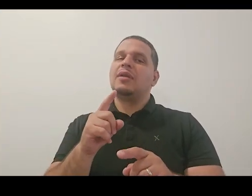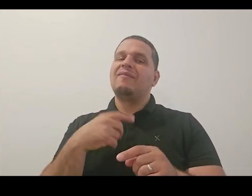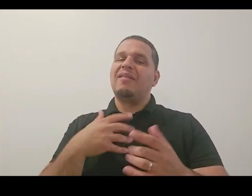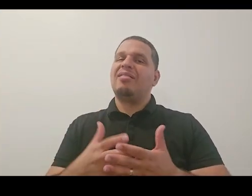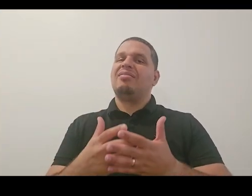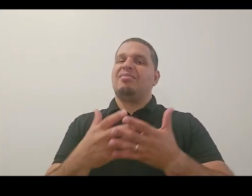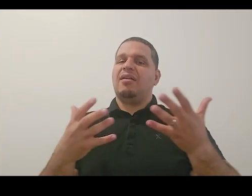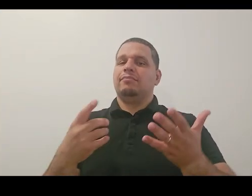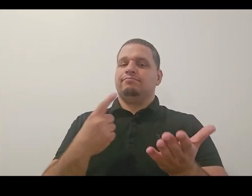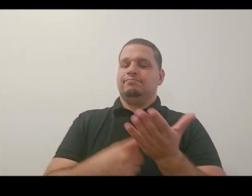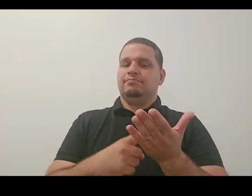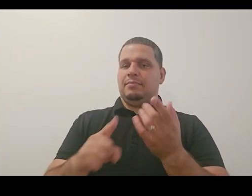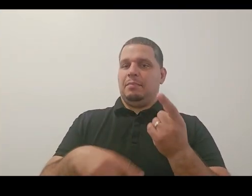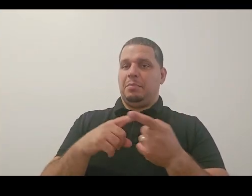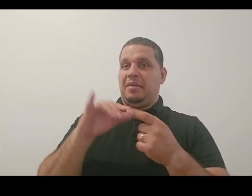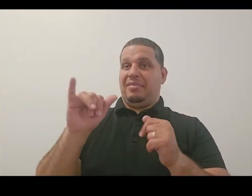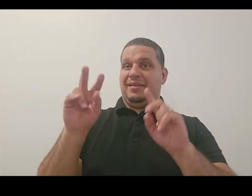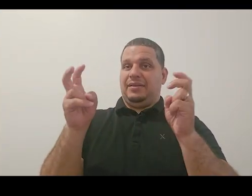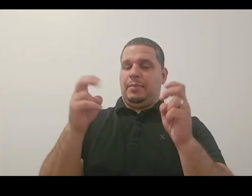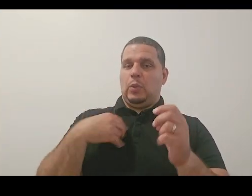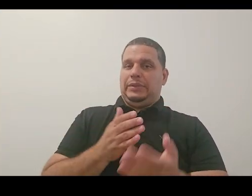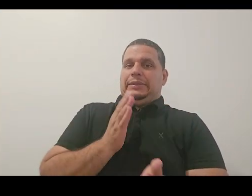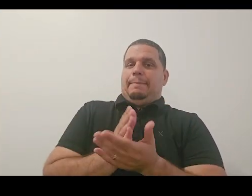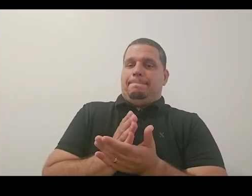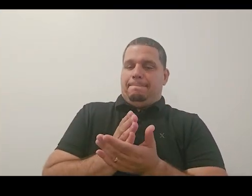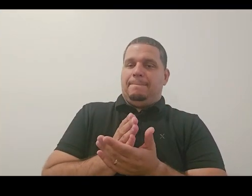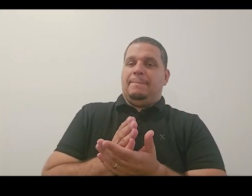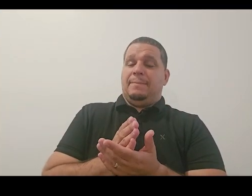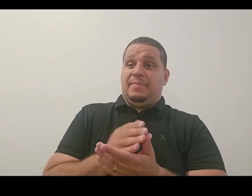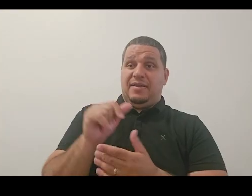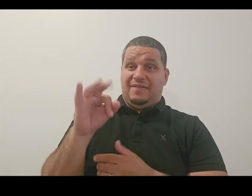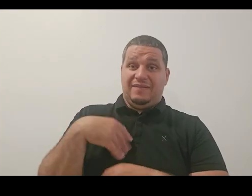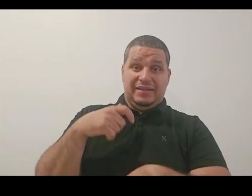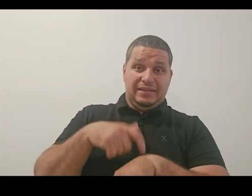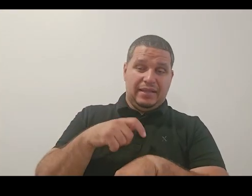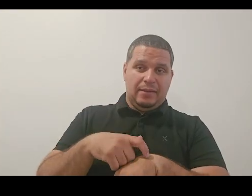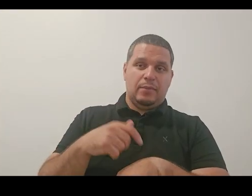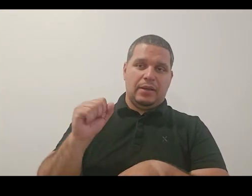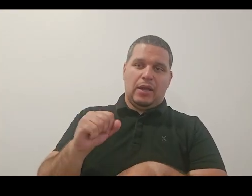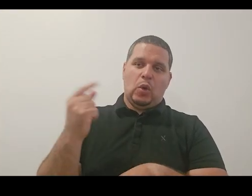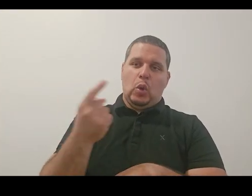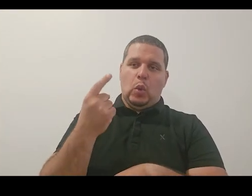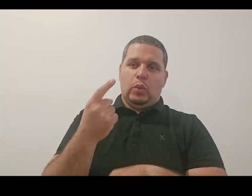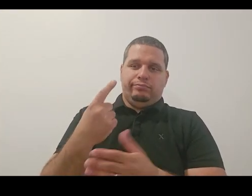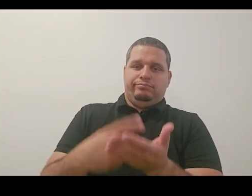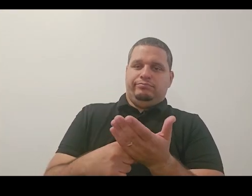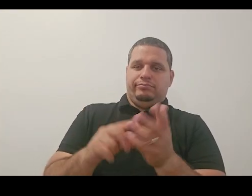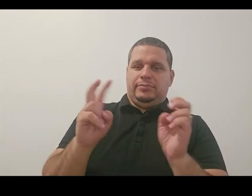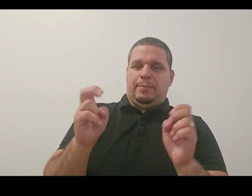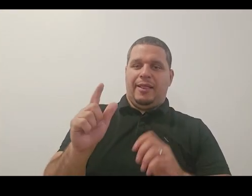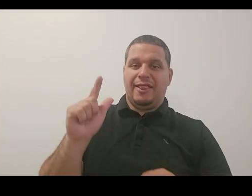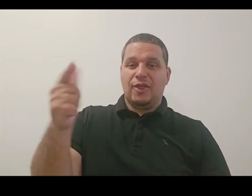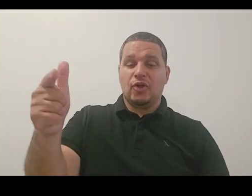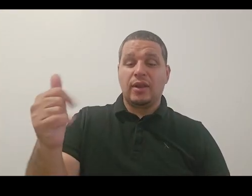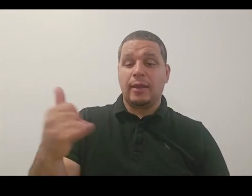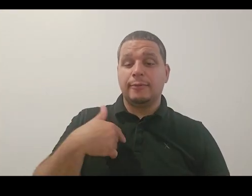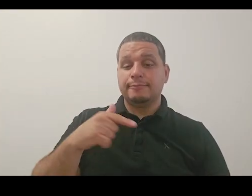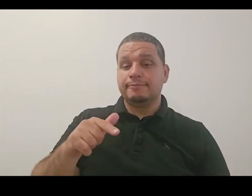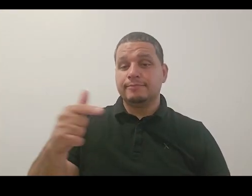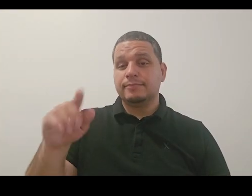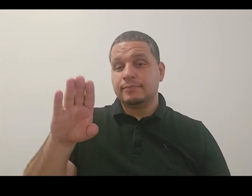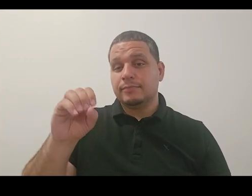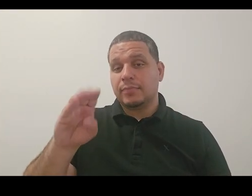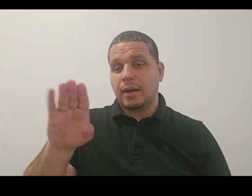forefront. So I have a lot to say about this, but I'm gonna stop there. And if we have time, we can always revisit this subject